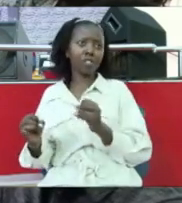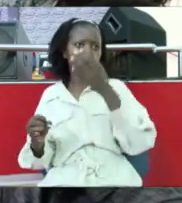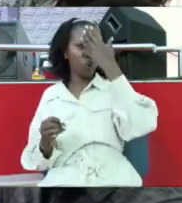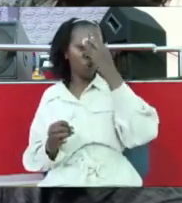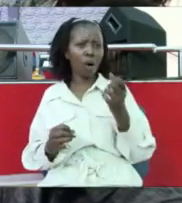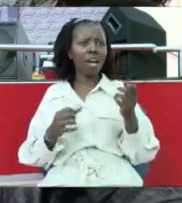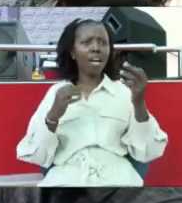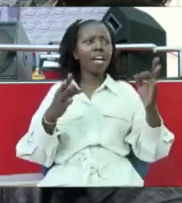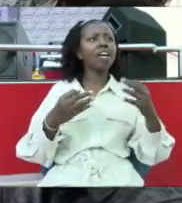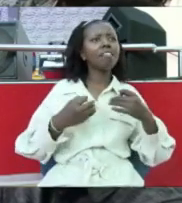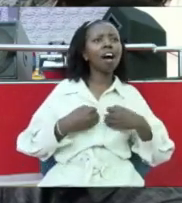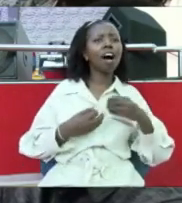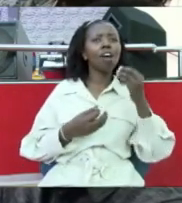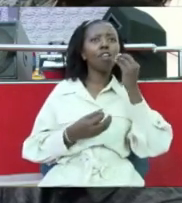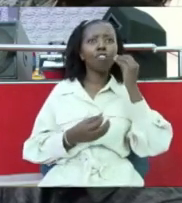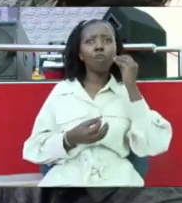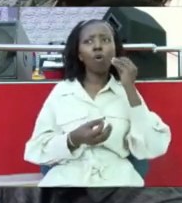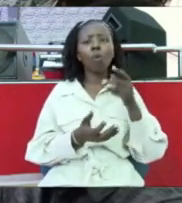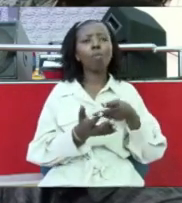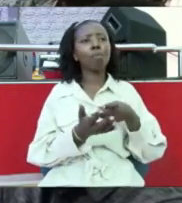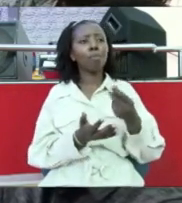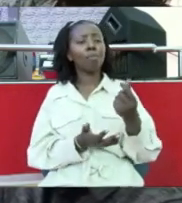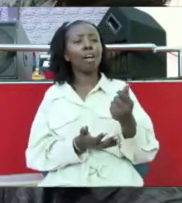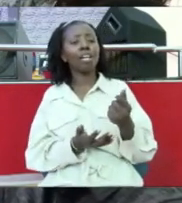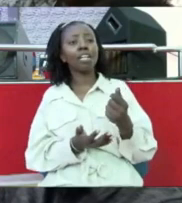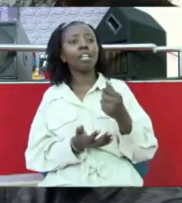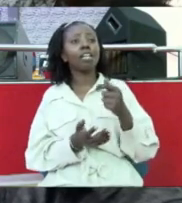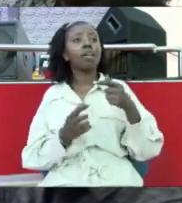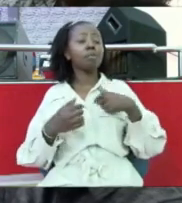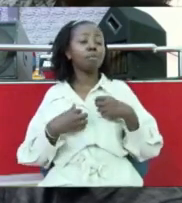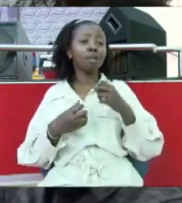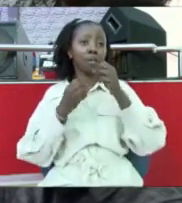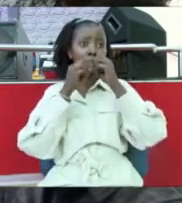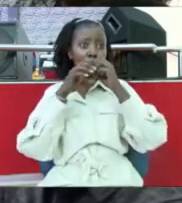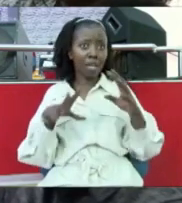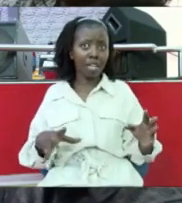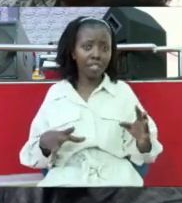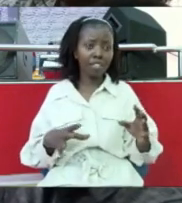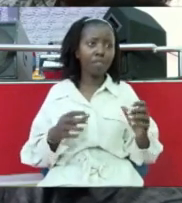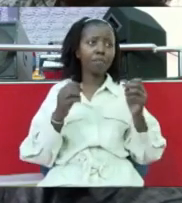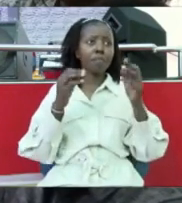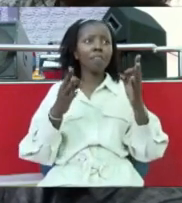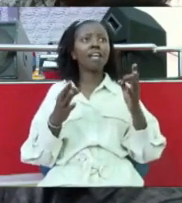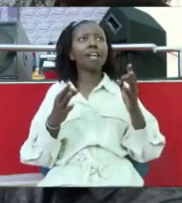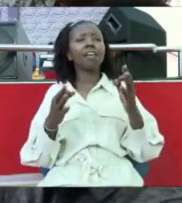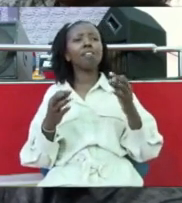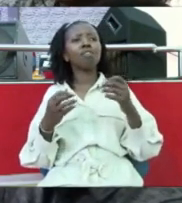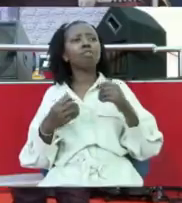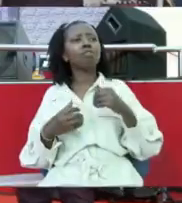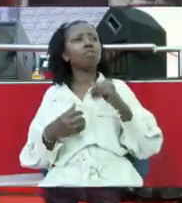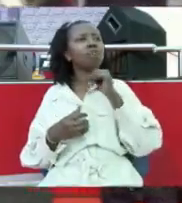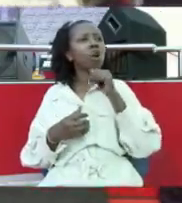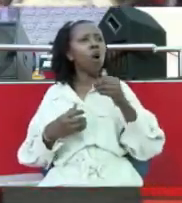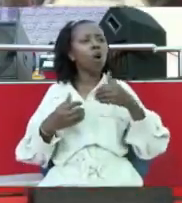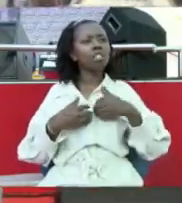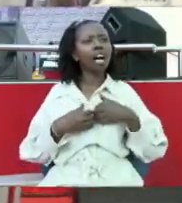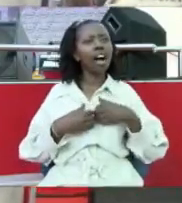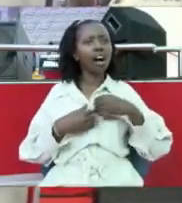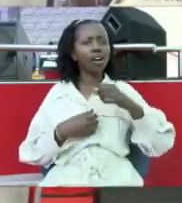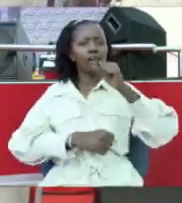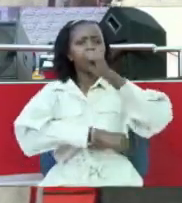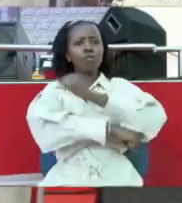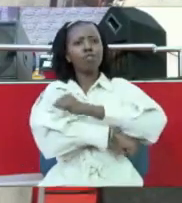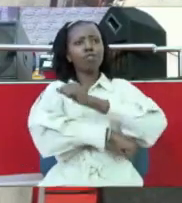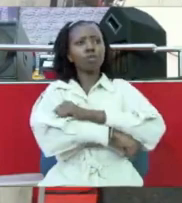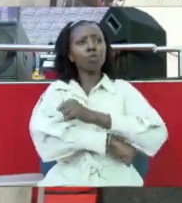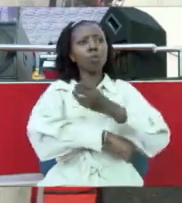rent arrears. Kama sina kodi. I am blessed. Kama sina pesa ya kulipa kodi. If I don't have last year school fees arrears.